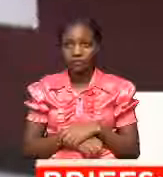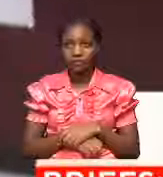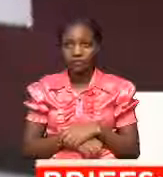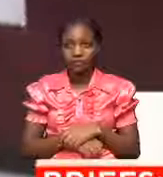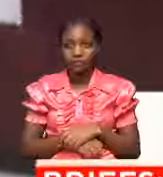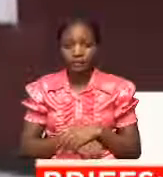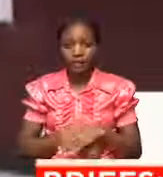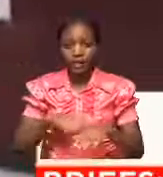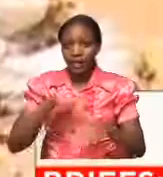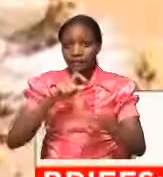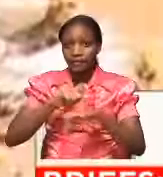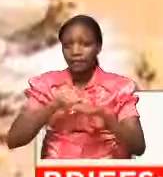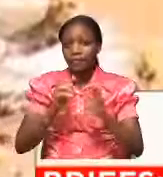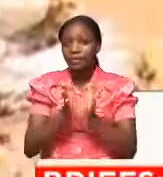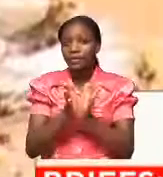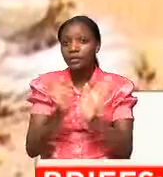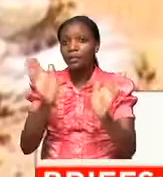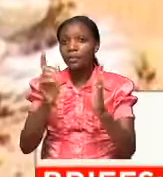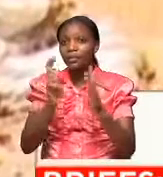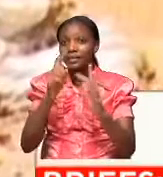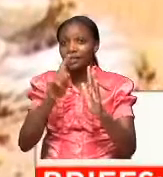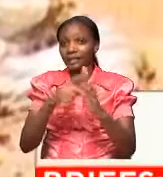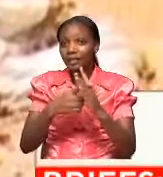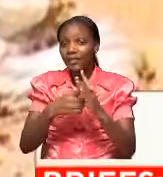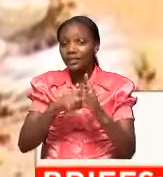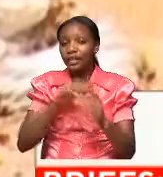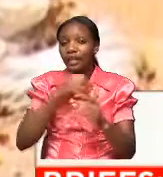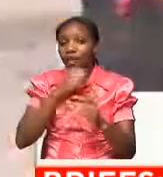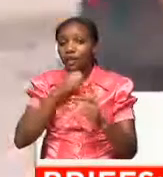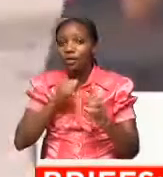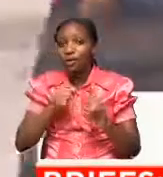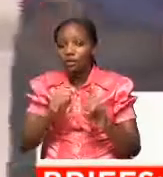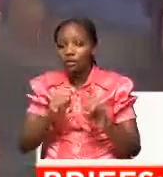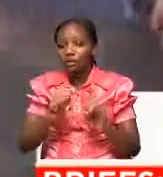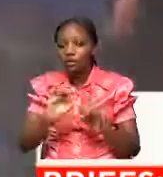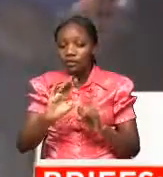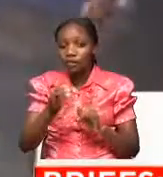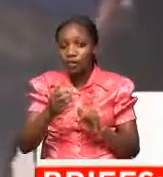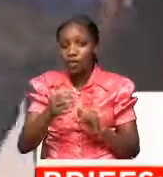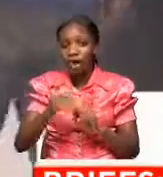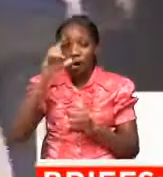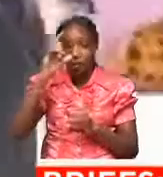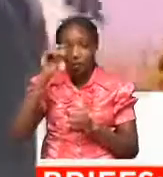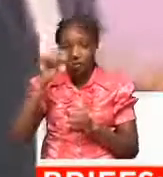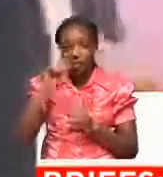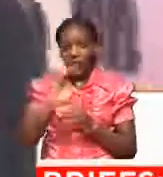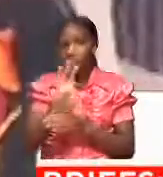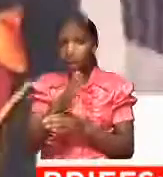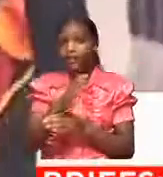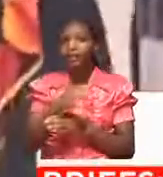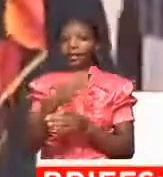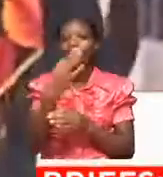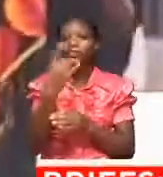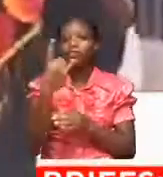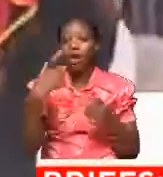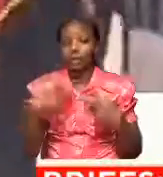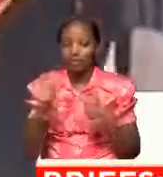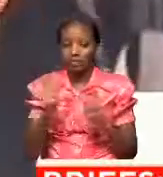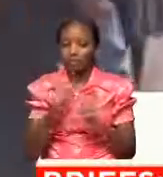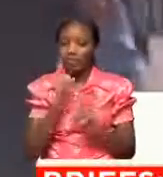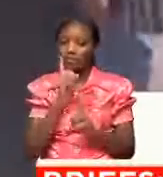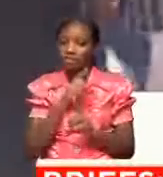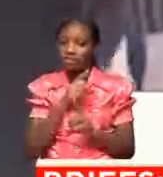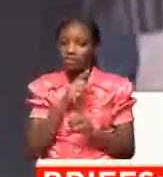Since mass testing was launched in Old Town Mombasa on Thursday, only 131 people have come out to be tested for